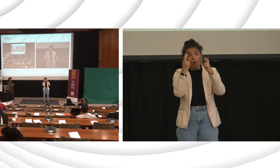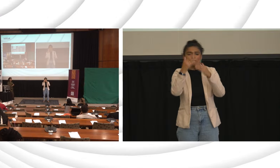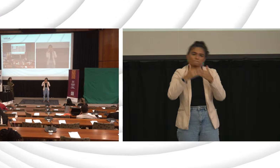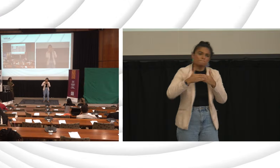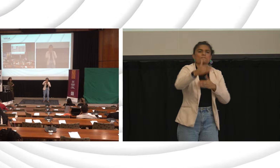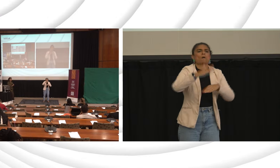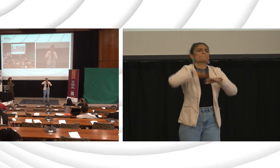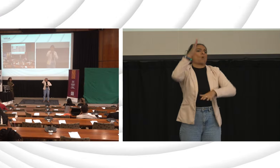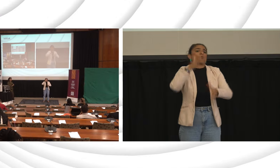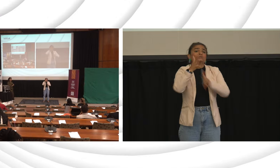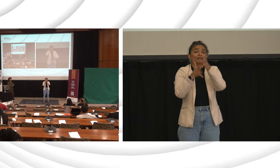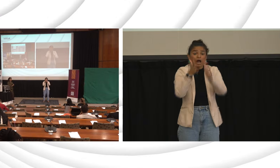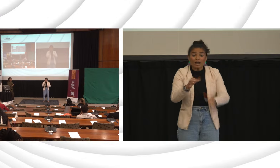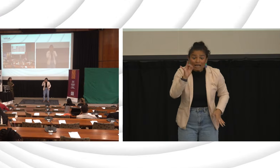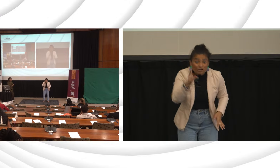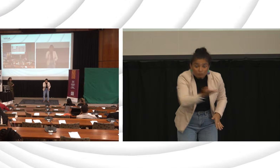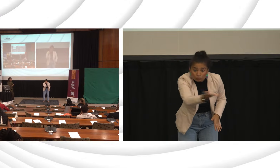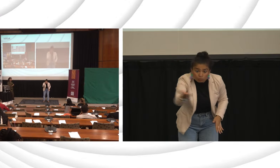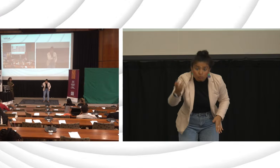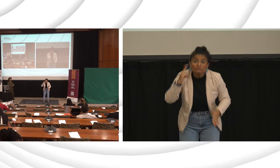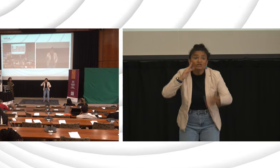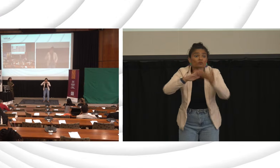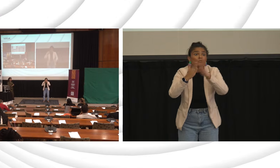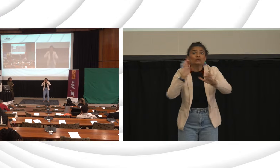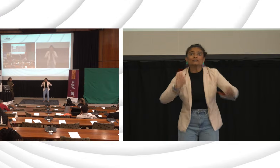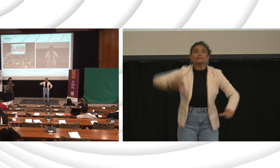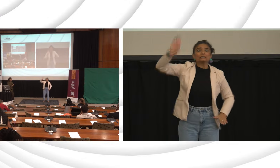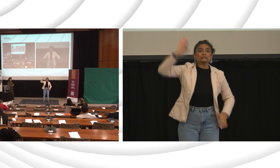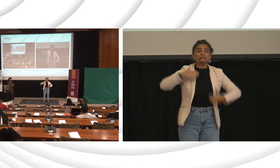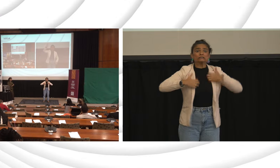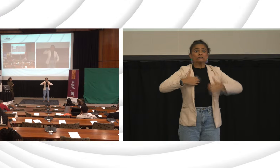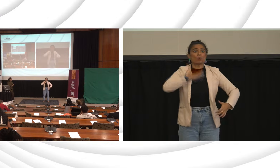for. And so our team and we really try to